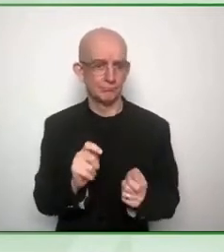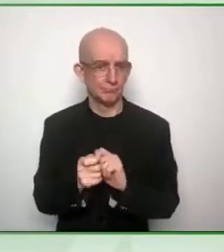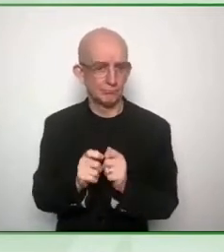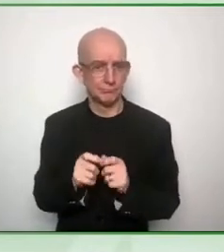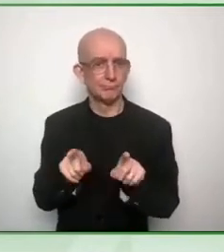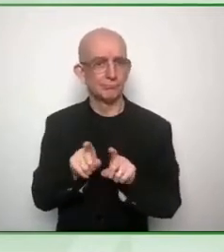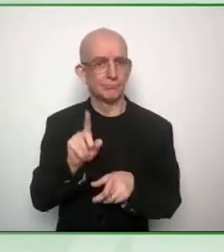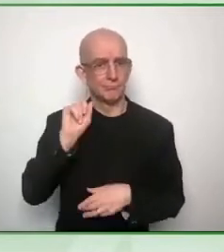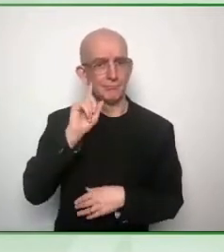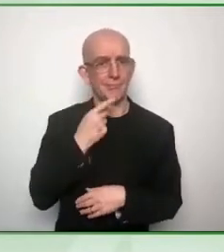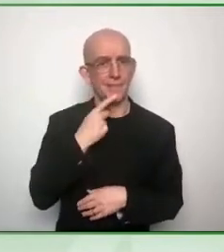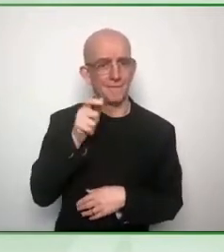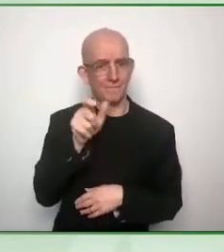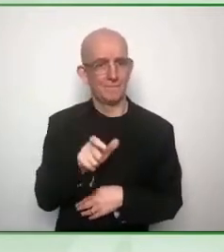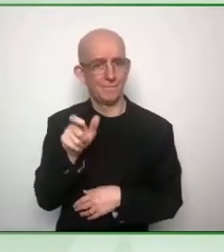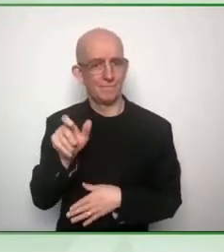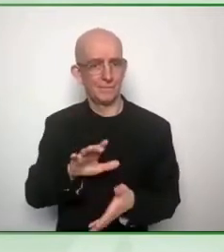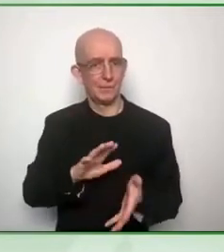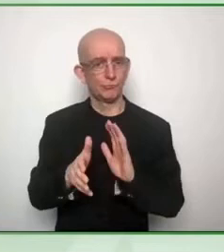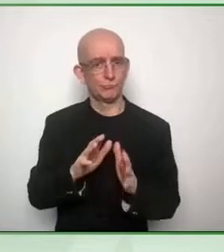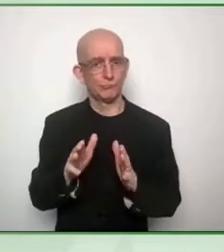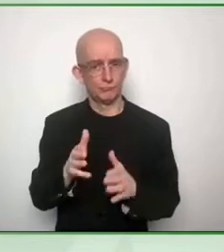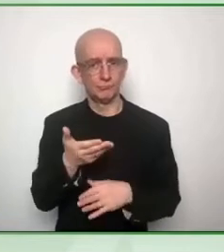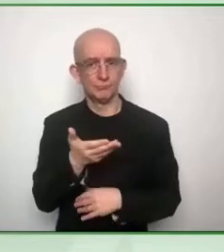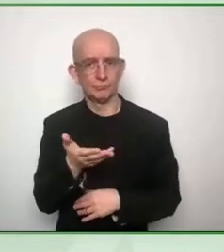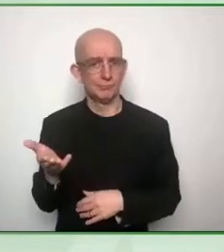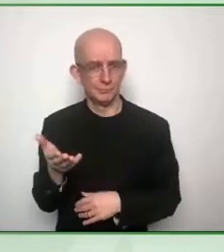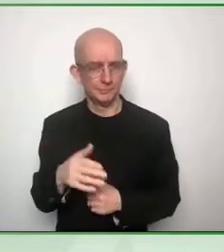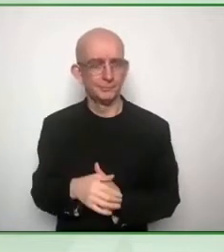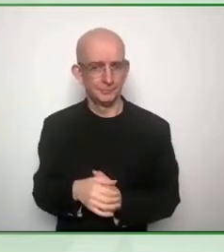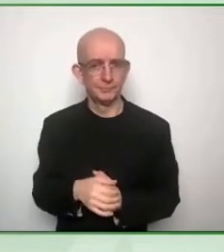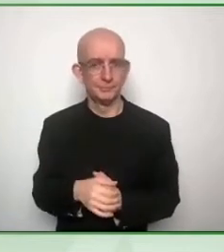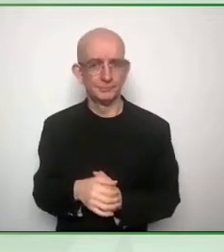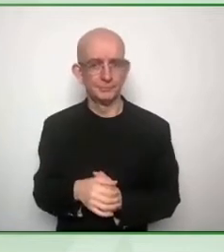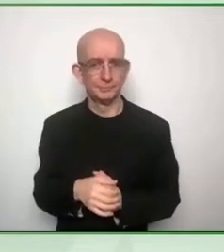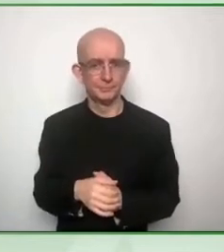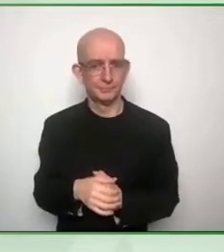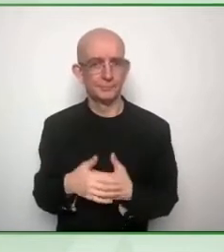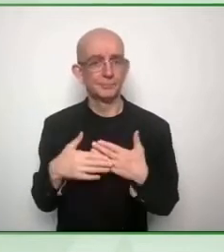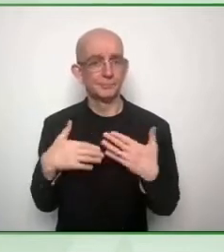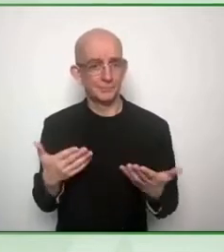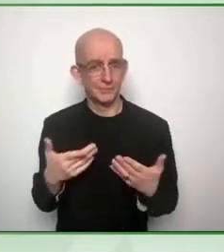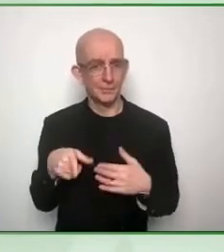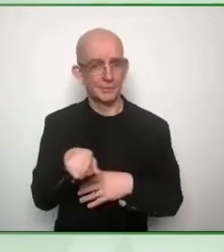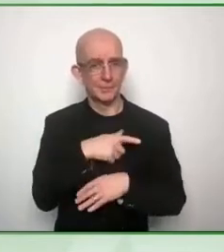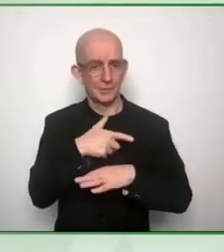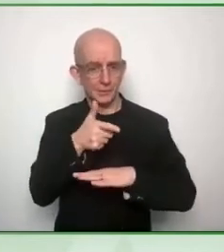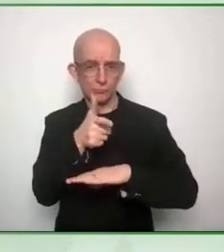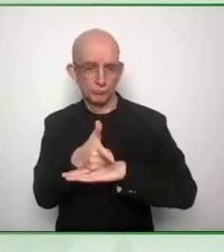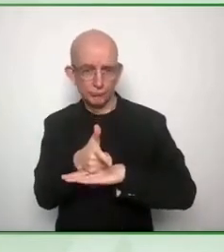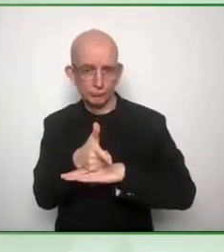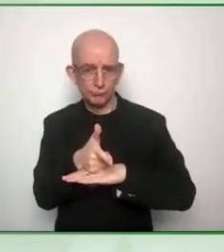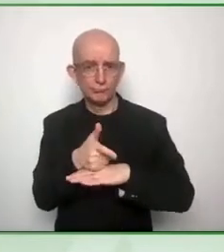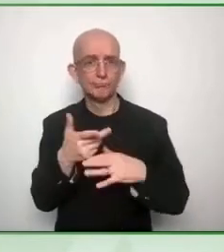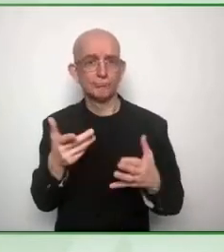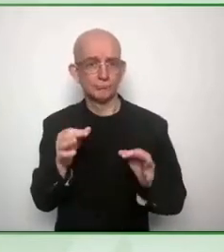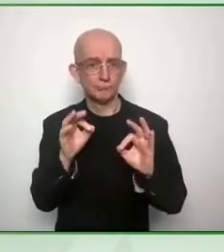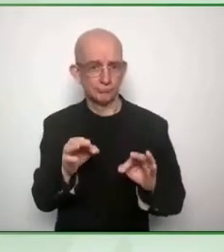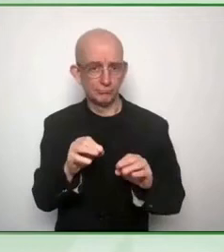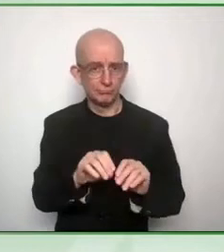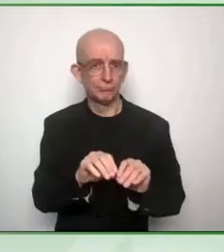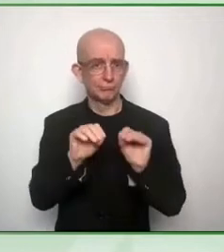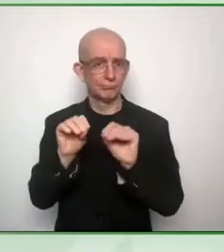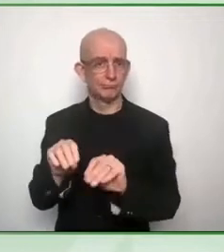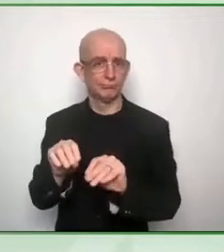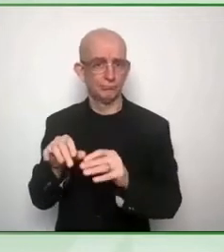of people who are able to jump in on any project as we go. But most of the sales currently happens by me. I'm hoping that